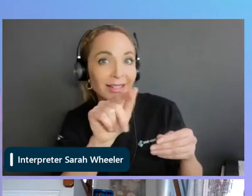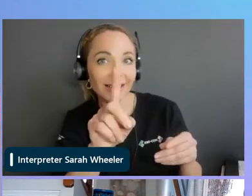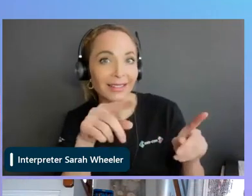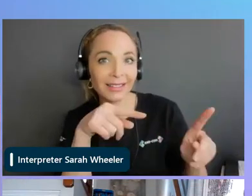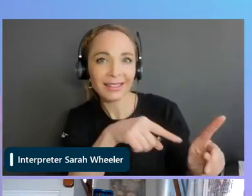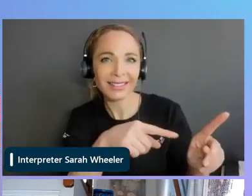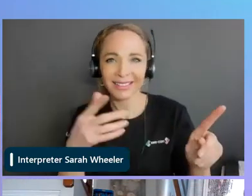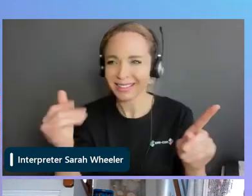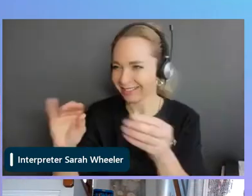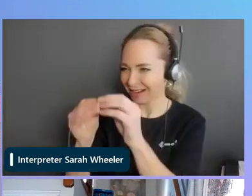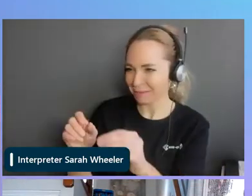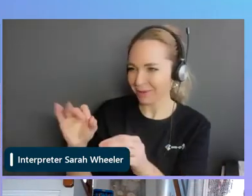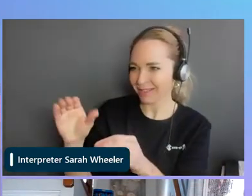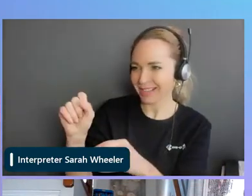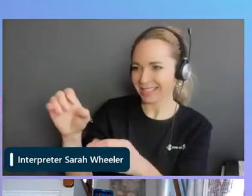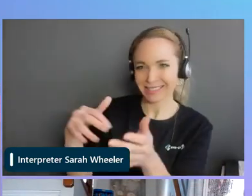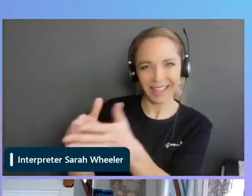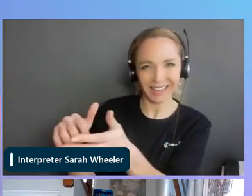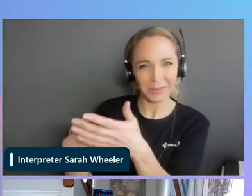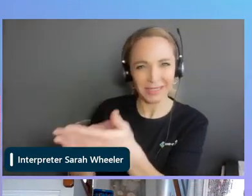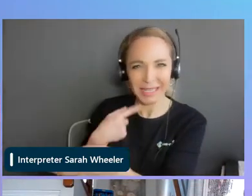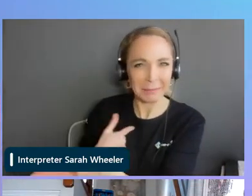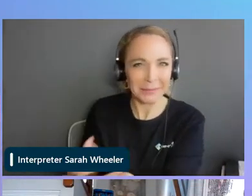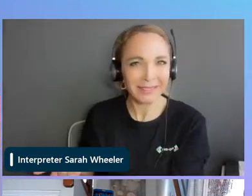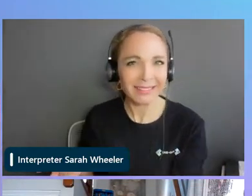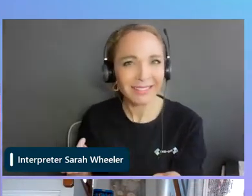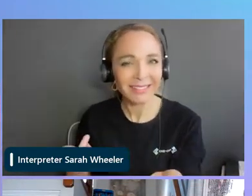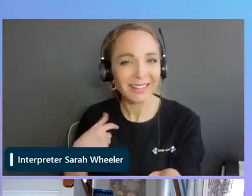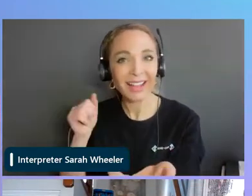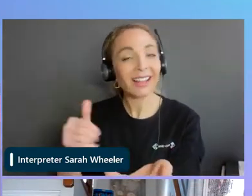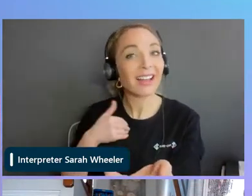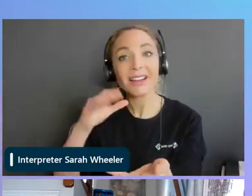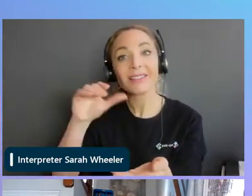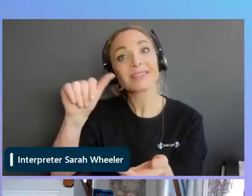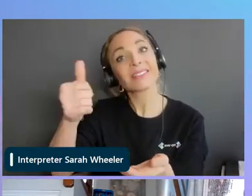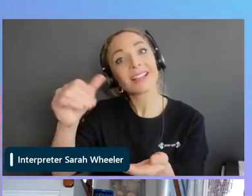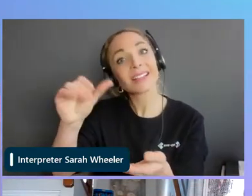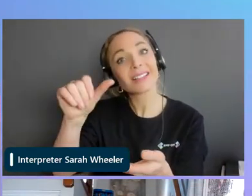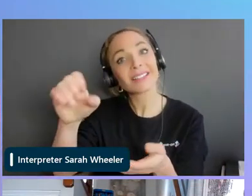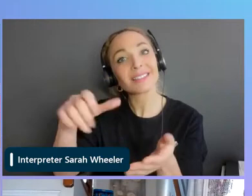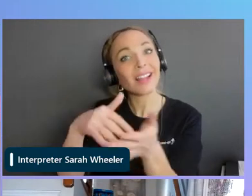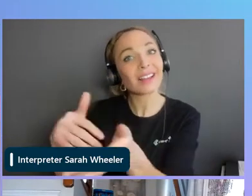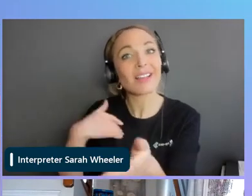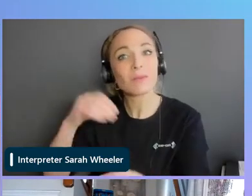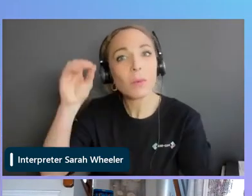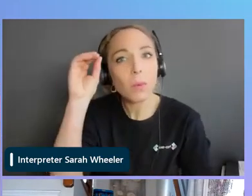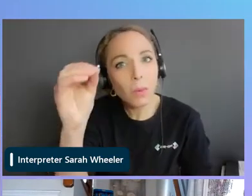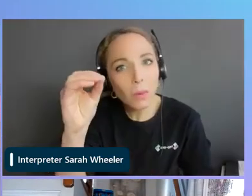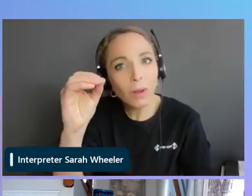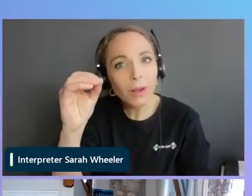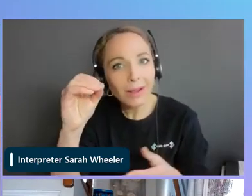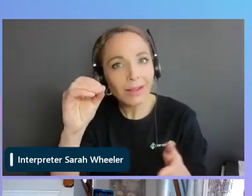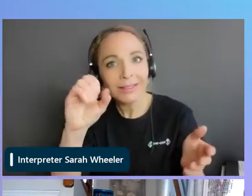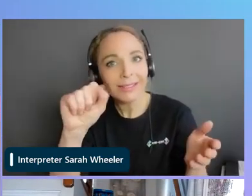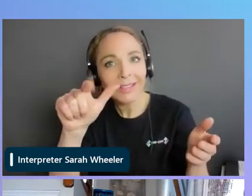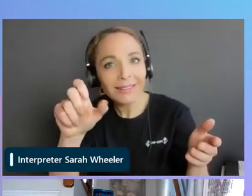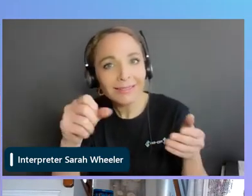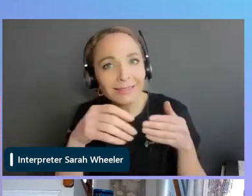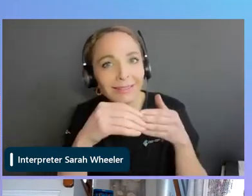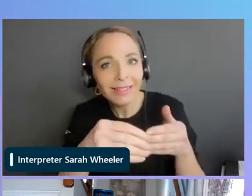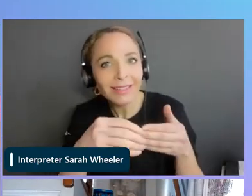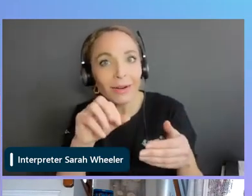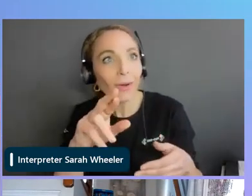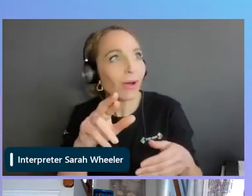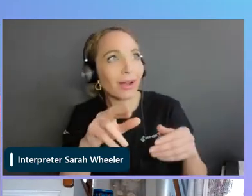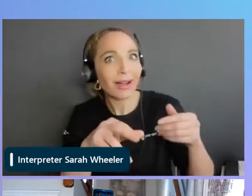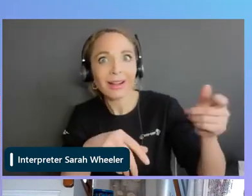leads have increased? Because yeah, I could do 10 case studies and have no sales leads, or I could do one case study that drives 10 sales leads, right?